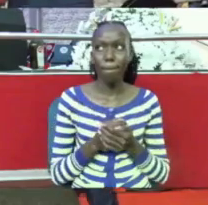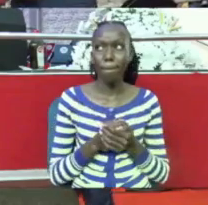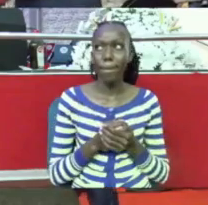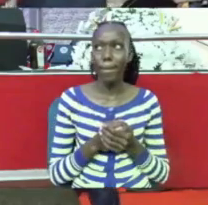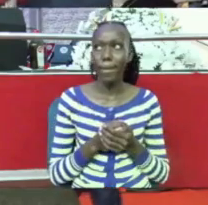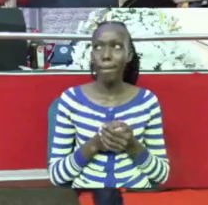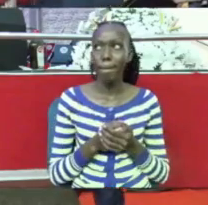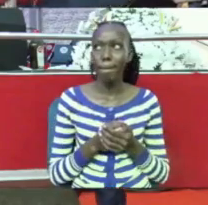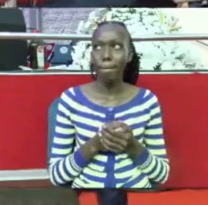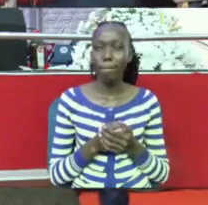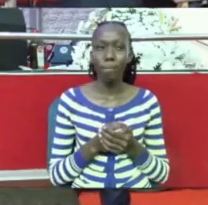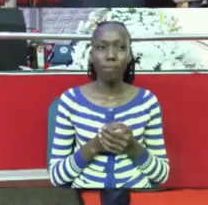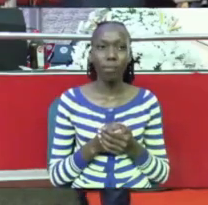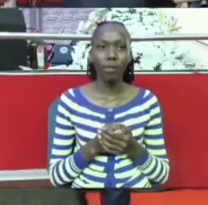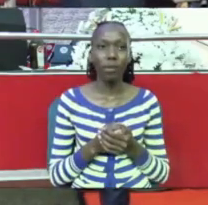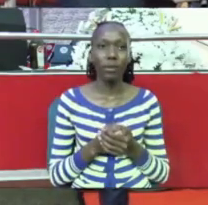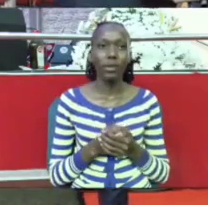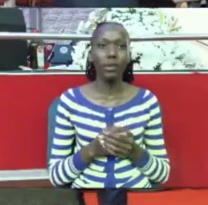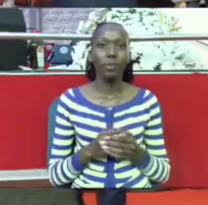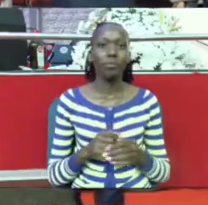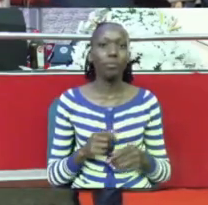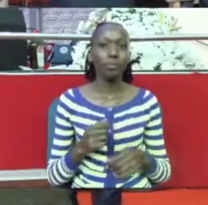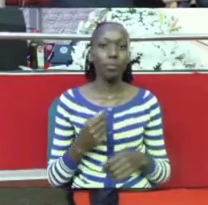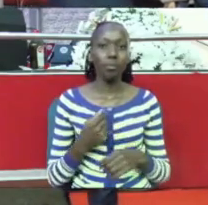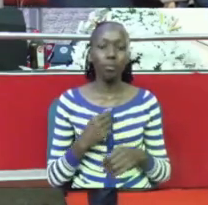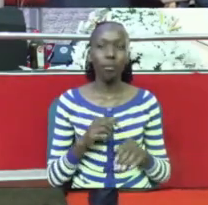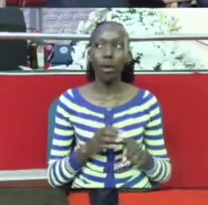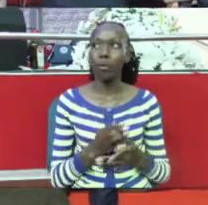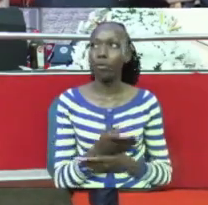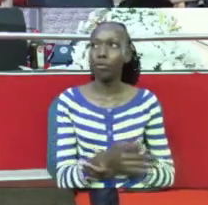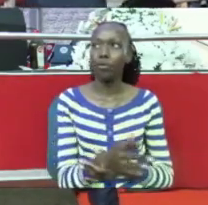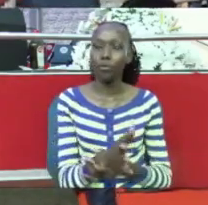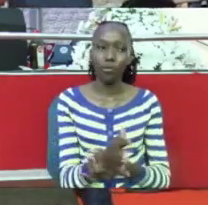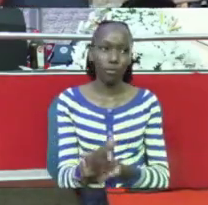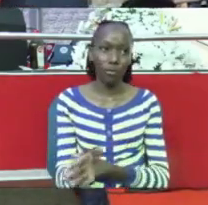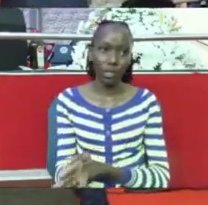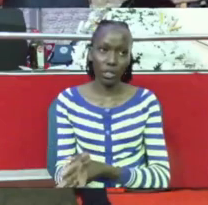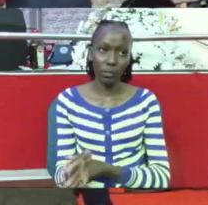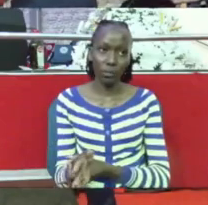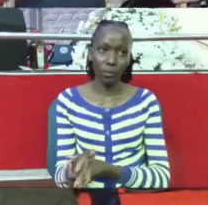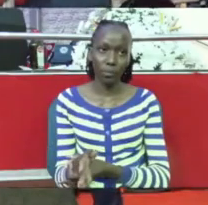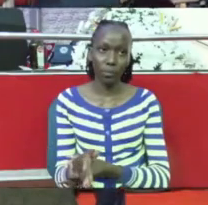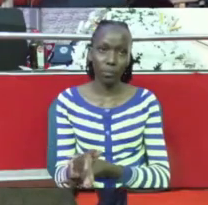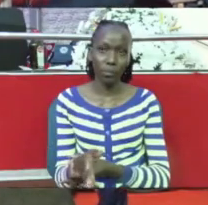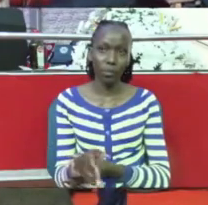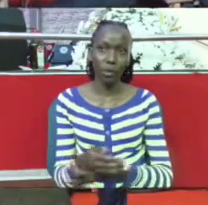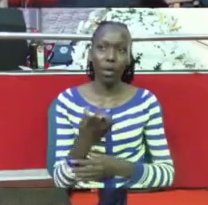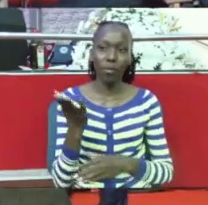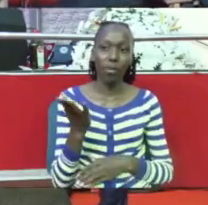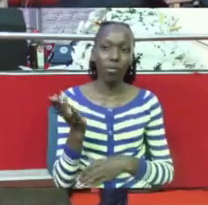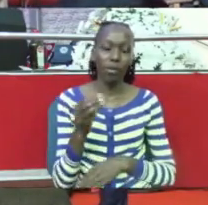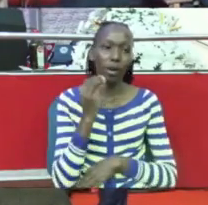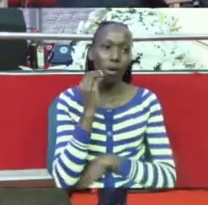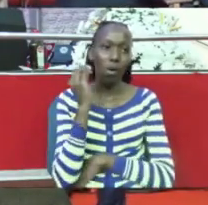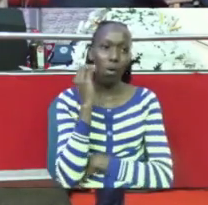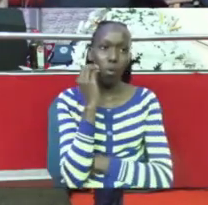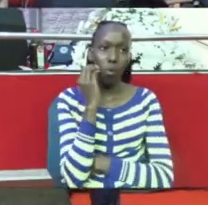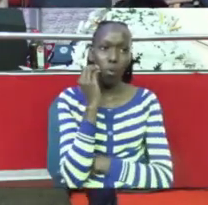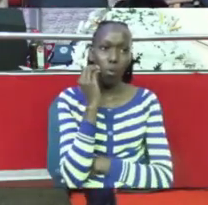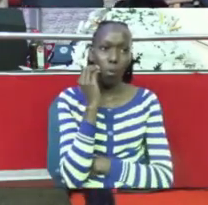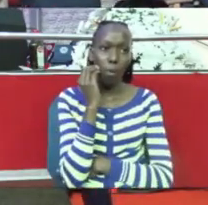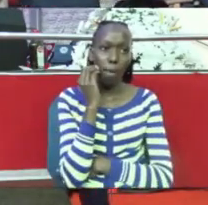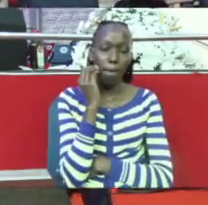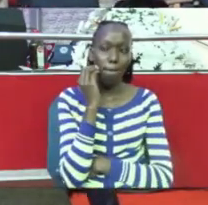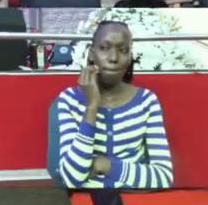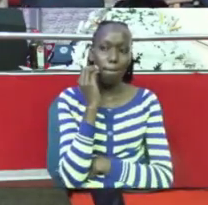nikaanza kufanya mambo, nikaenda kuvua samaki, we had a small pod at our farm. Tulikuwa na kitu, kabahari kadogo pale nyumbani. A fishing pod. Pale